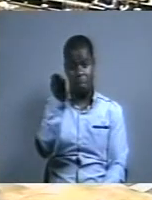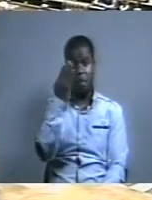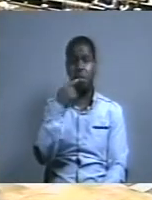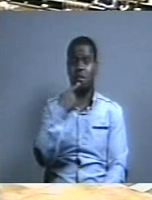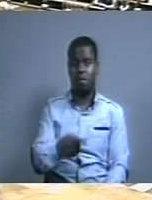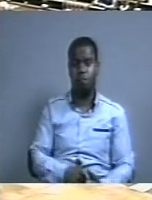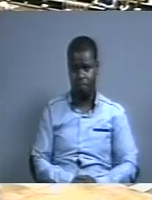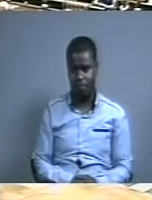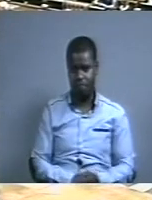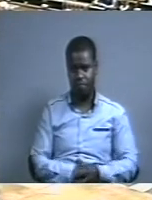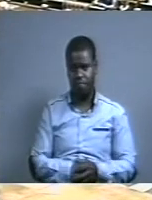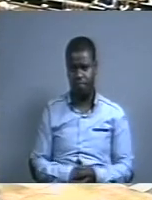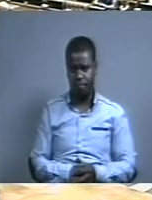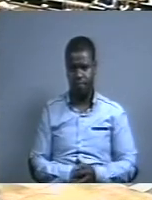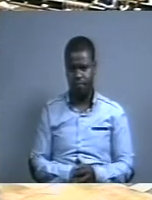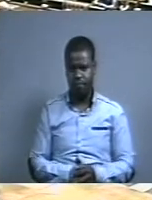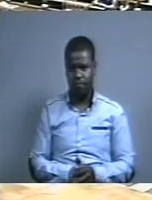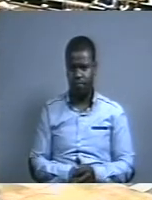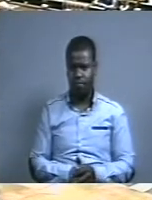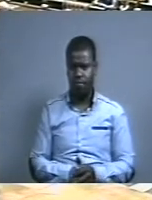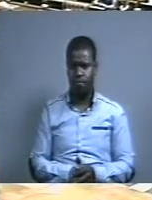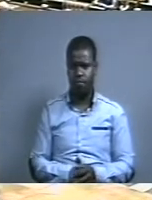Madam Deputy Speaker,